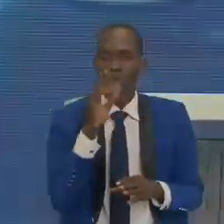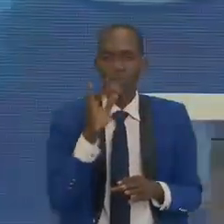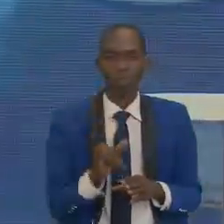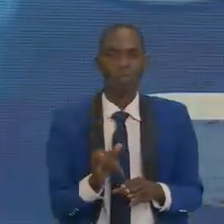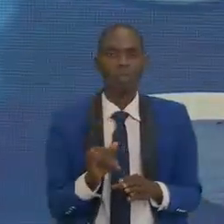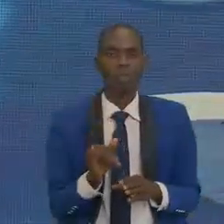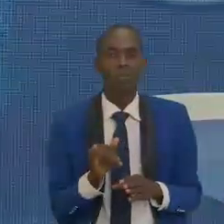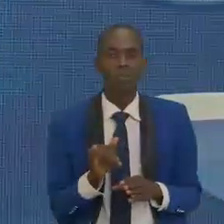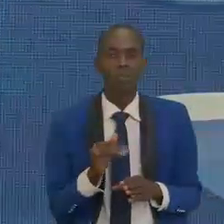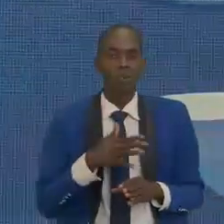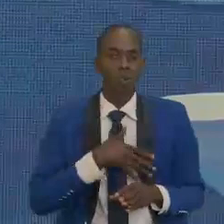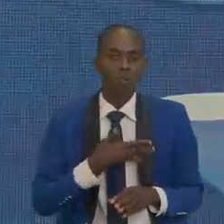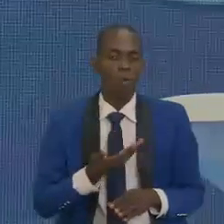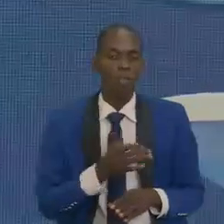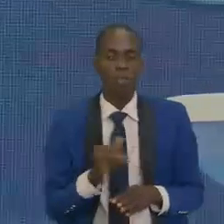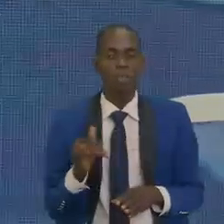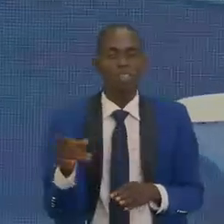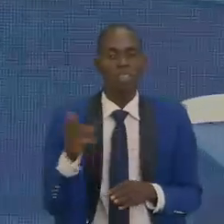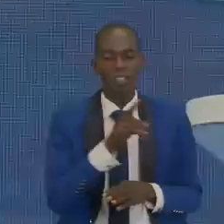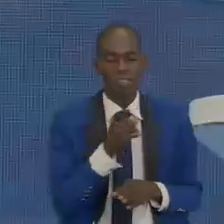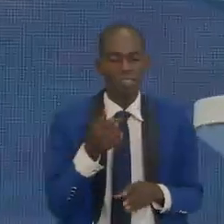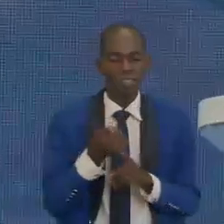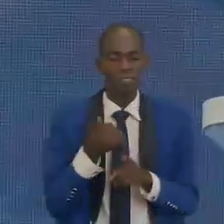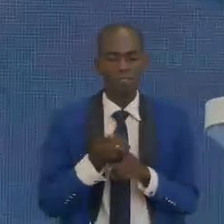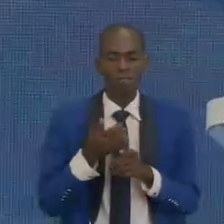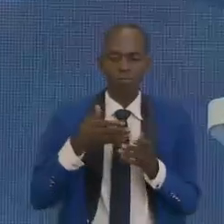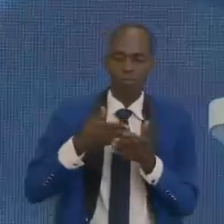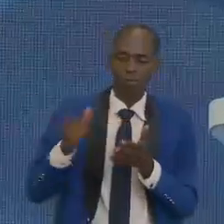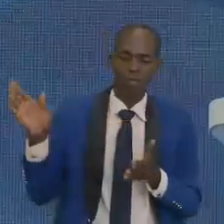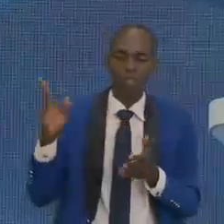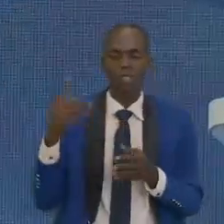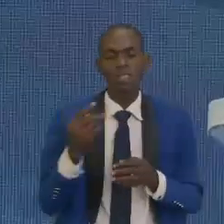they reject the salvation of the Lord.